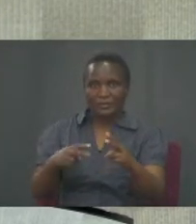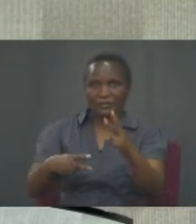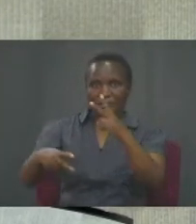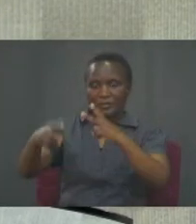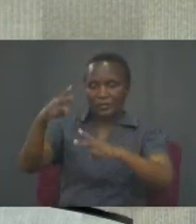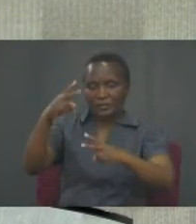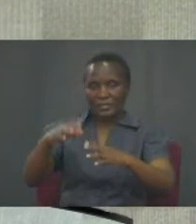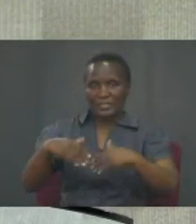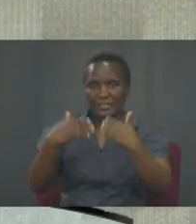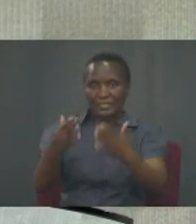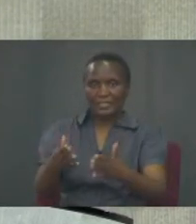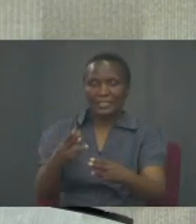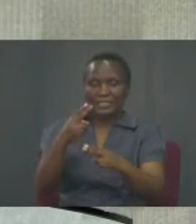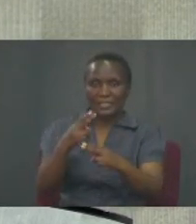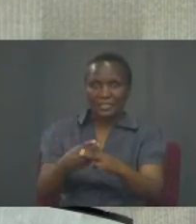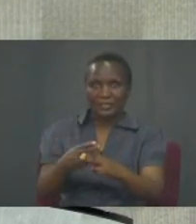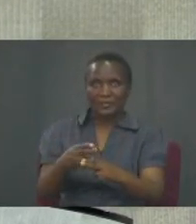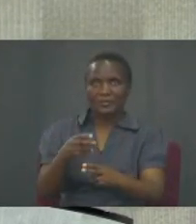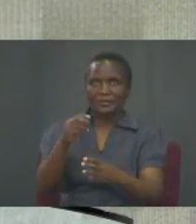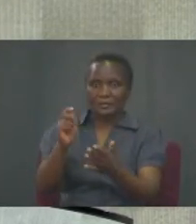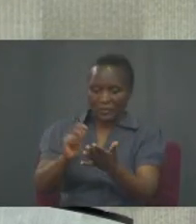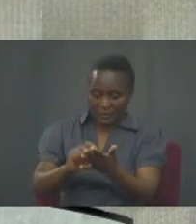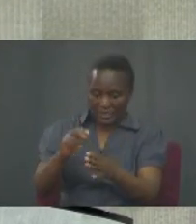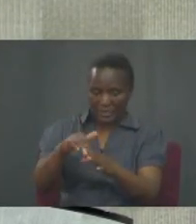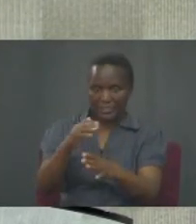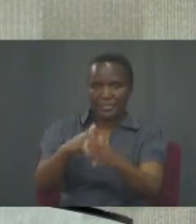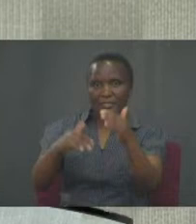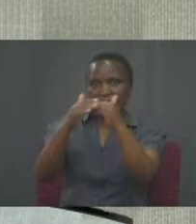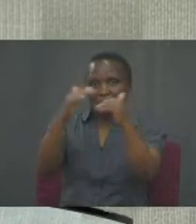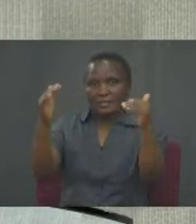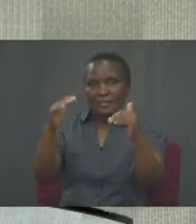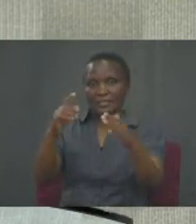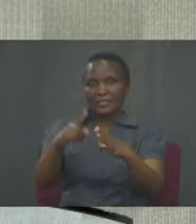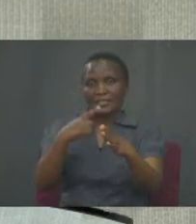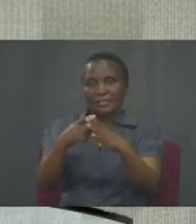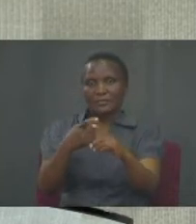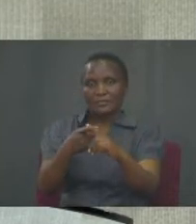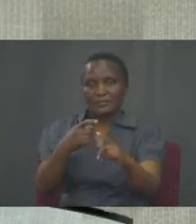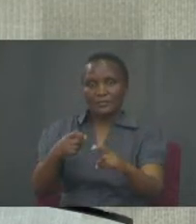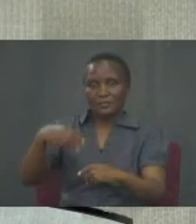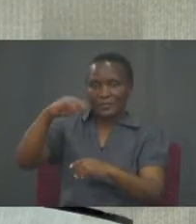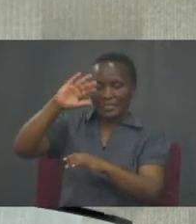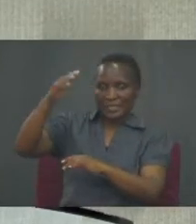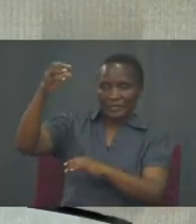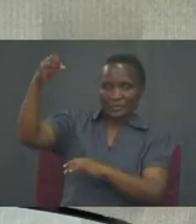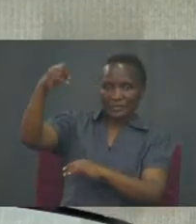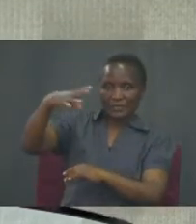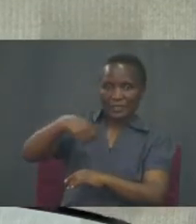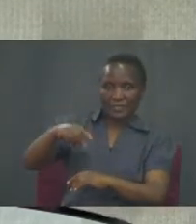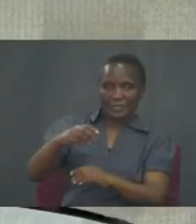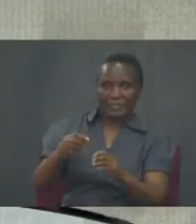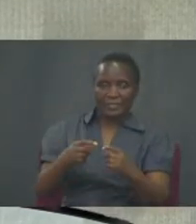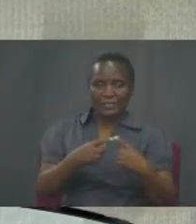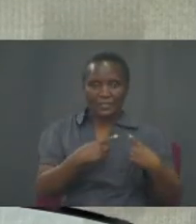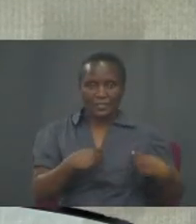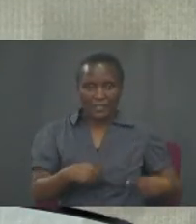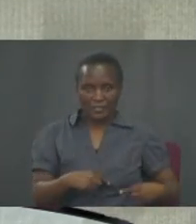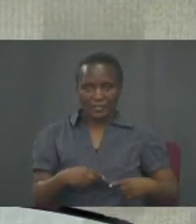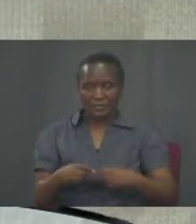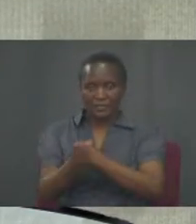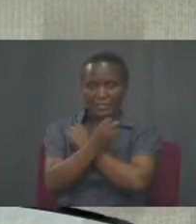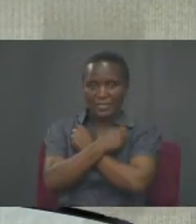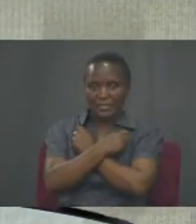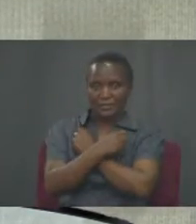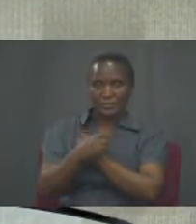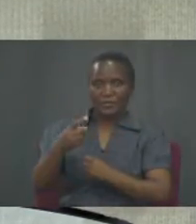his name shall be confessed in heaven. Then onward from the hill of light, our hearts with love aflame, we will vanquish